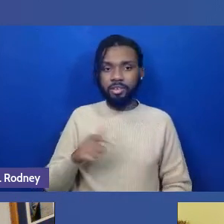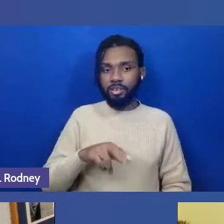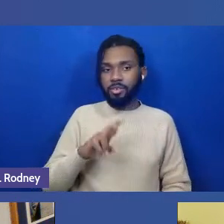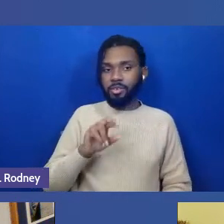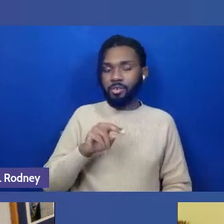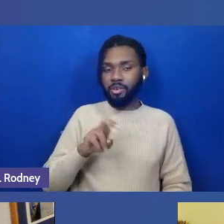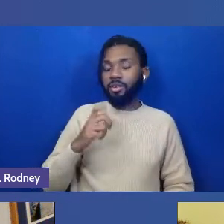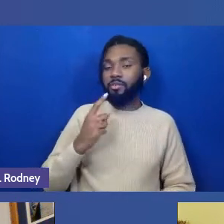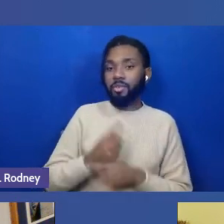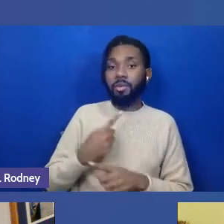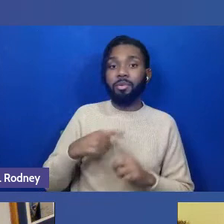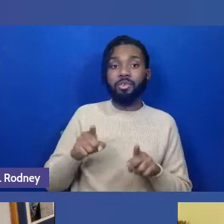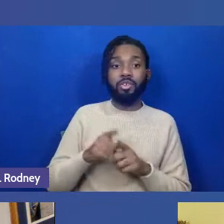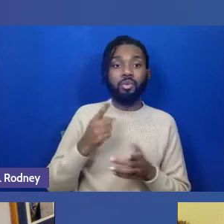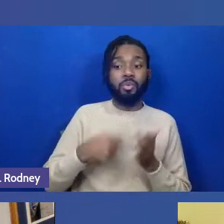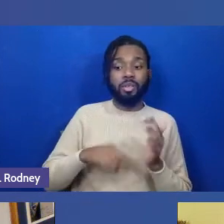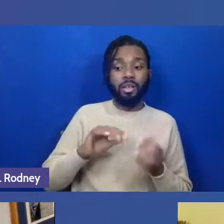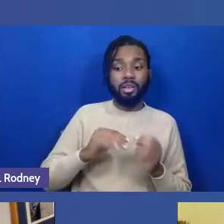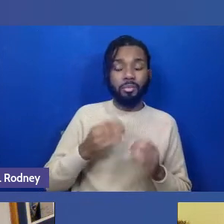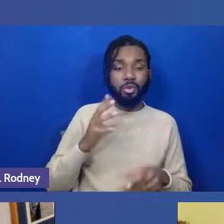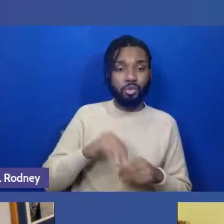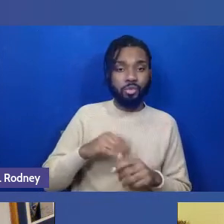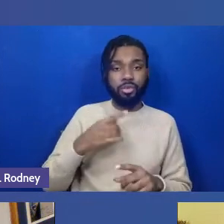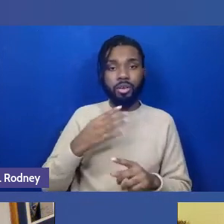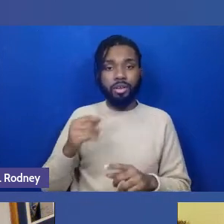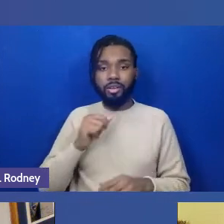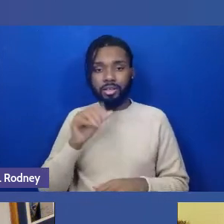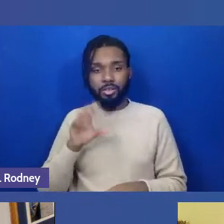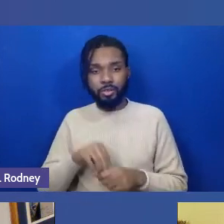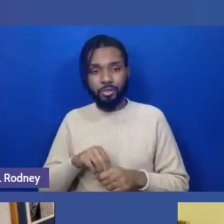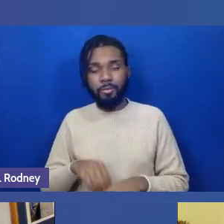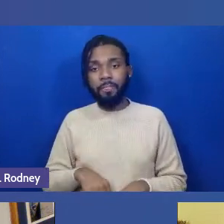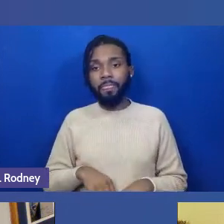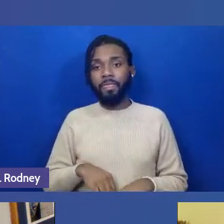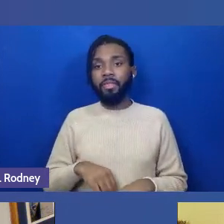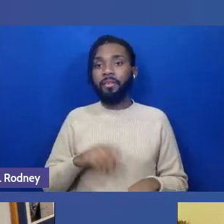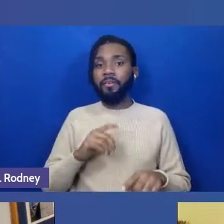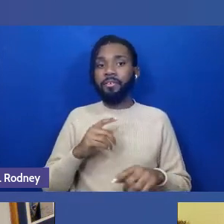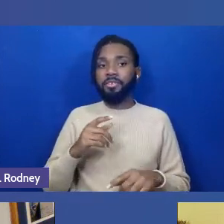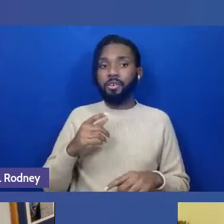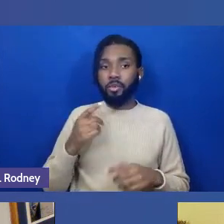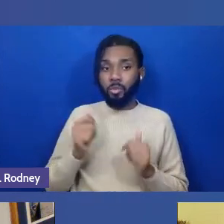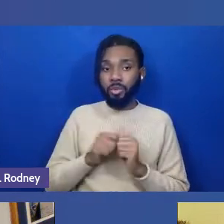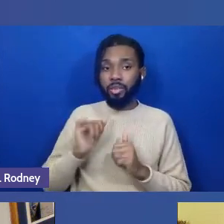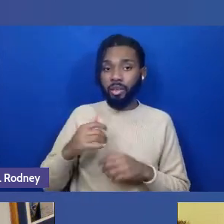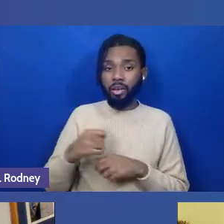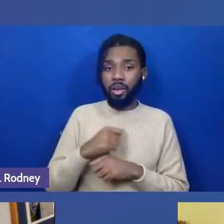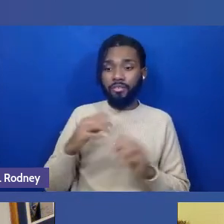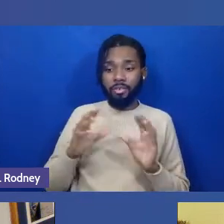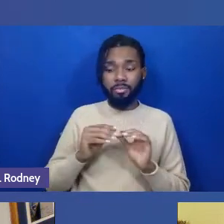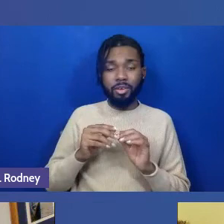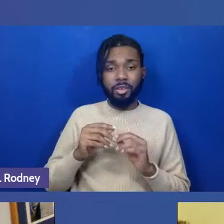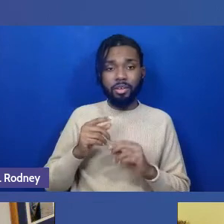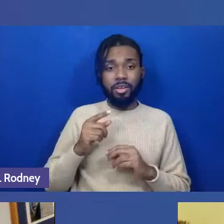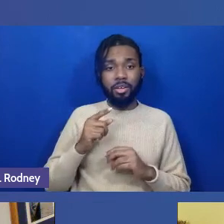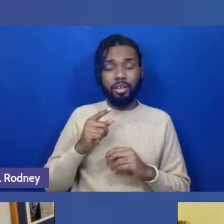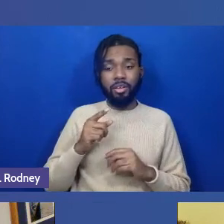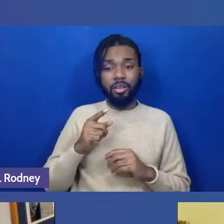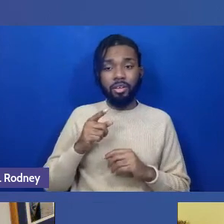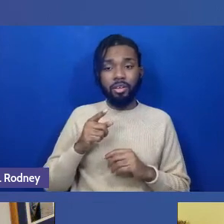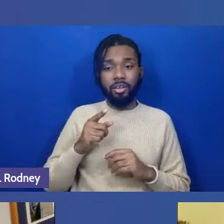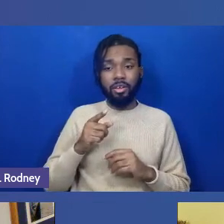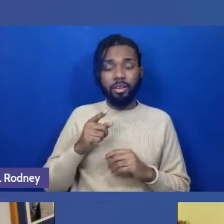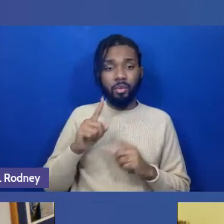doesn't include, because in, you know, in that coffee meeting where you're running out the door and, you know, the adding the words plus blah blah